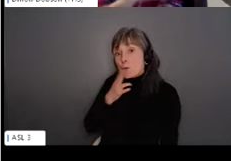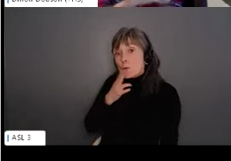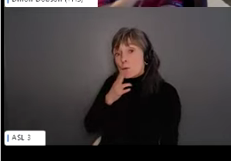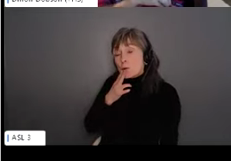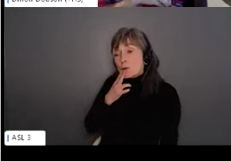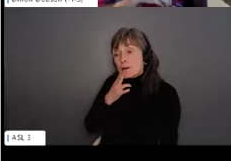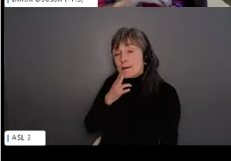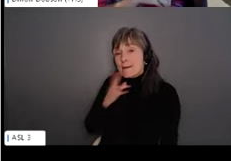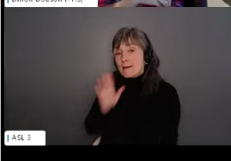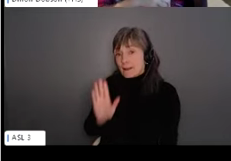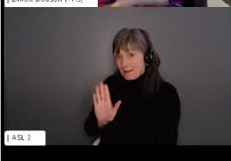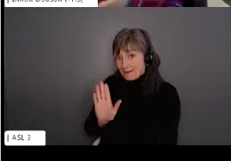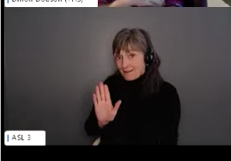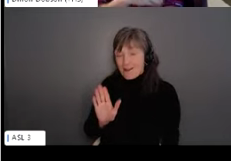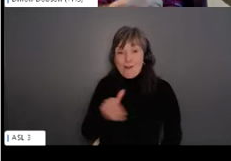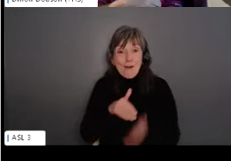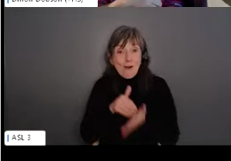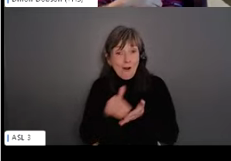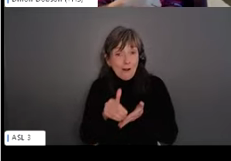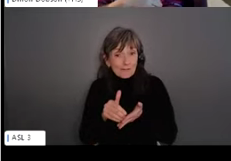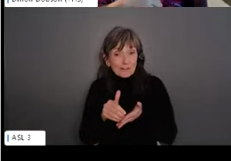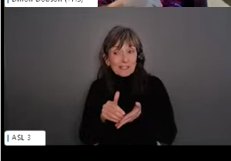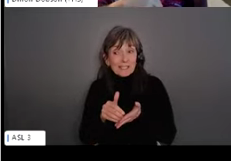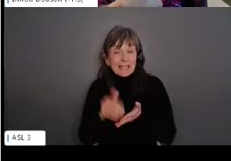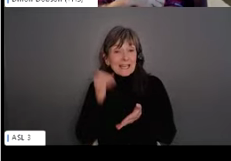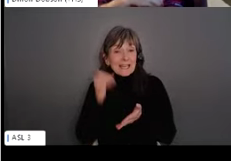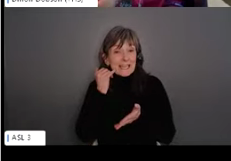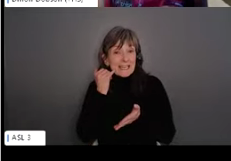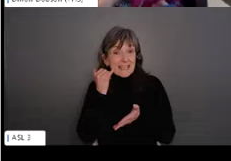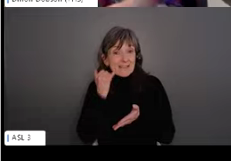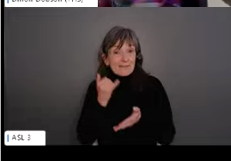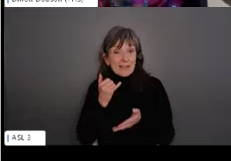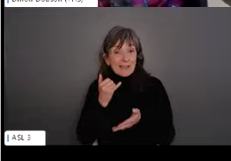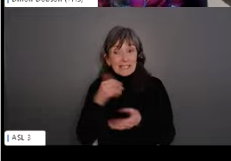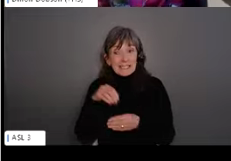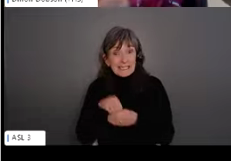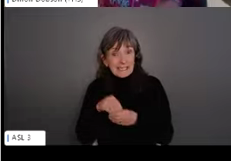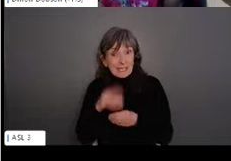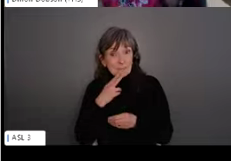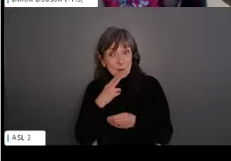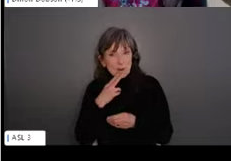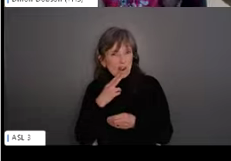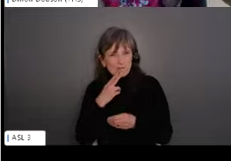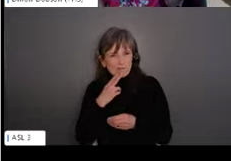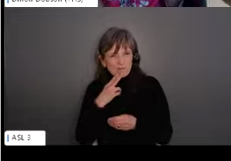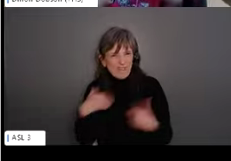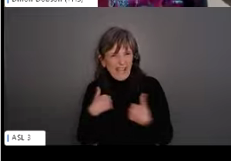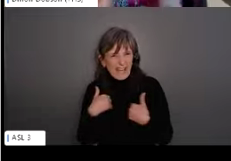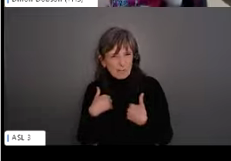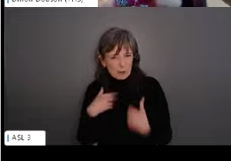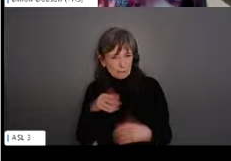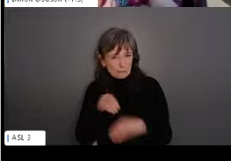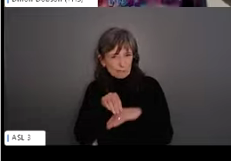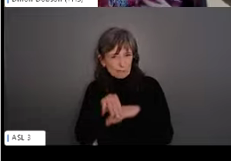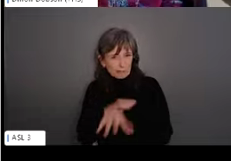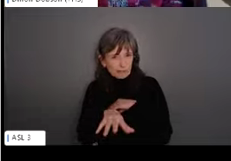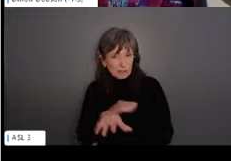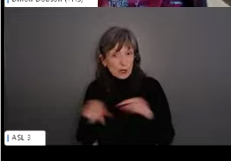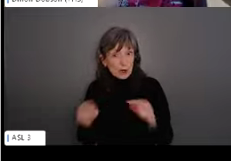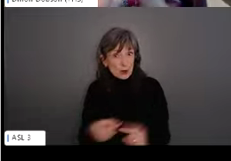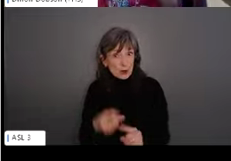reduce harms for their animal before they'll reduce harms for themselves. So they might choose to not smoke inside if they know that is harming